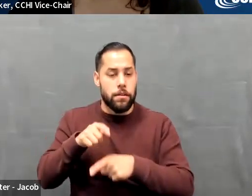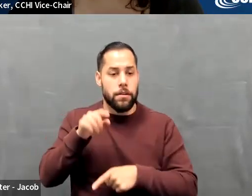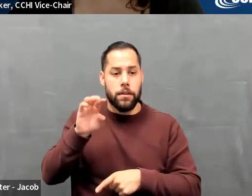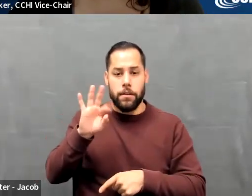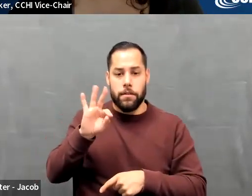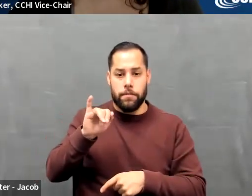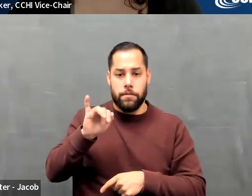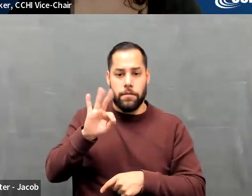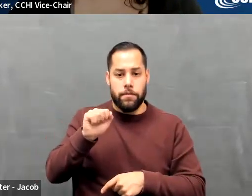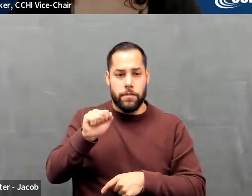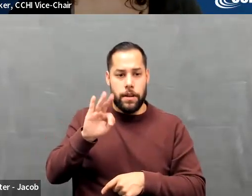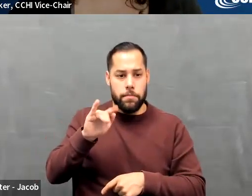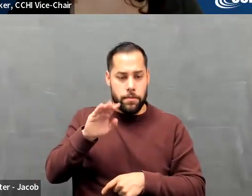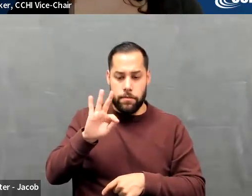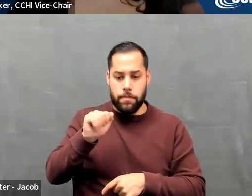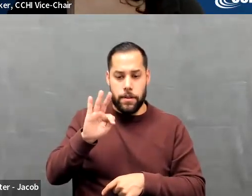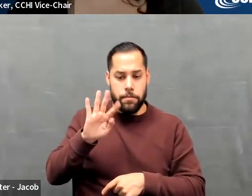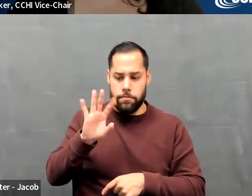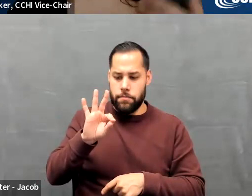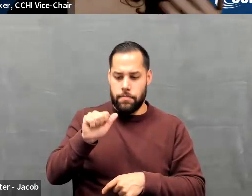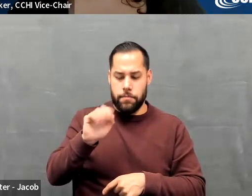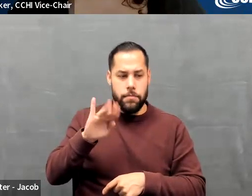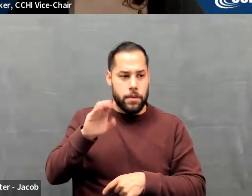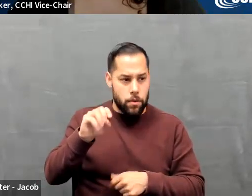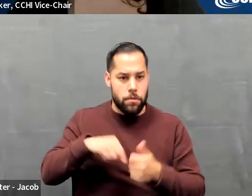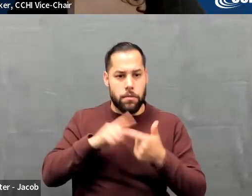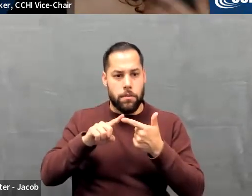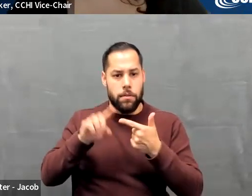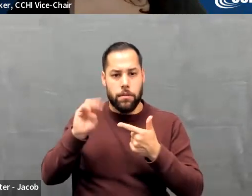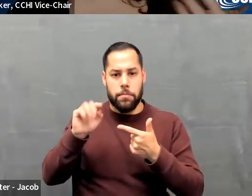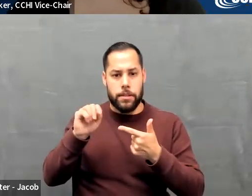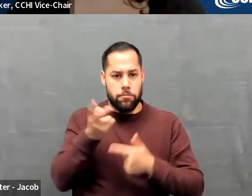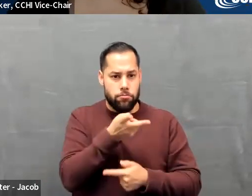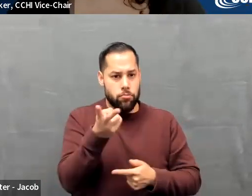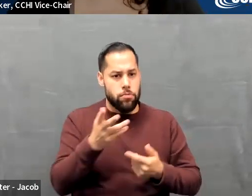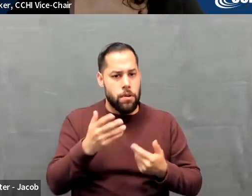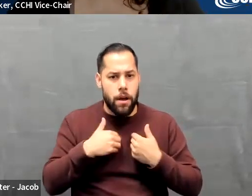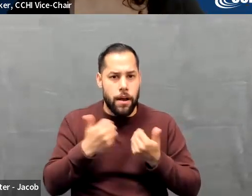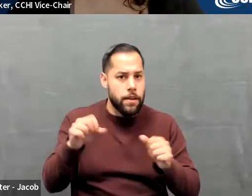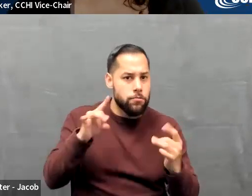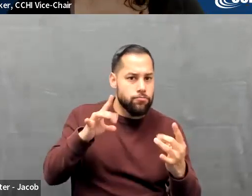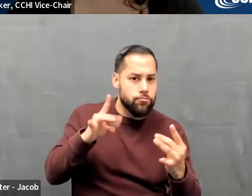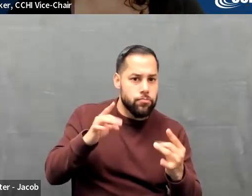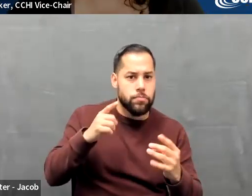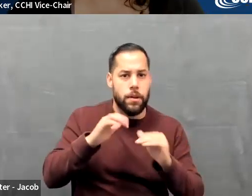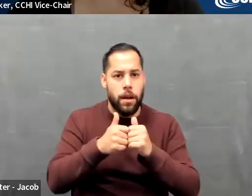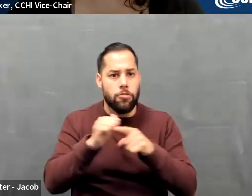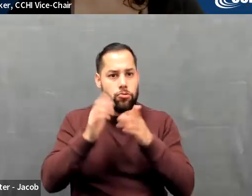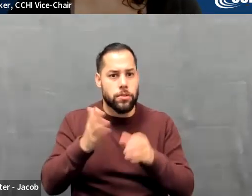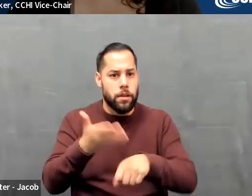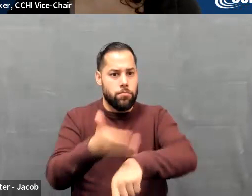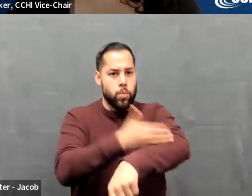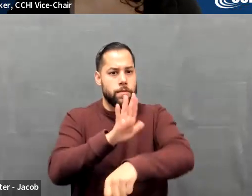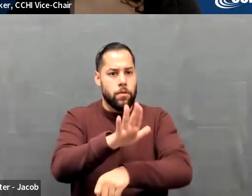for trainers? How can they include and enhance the performance-based training elements in their